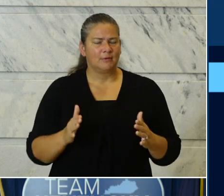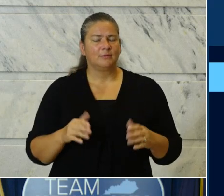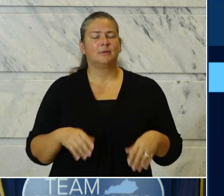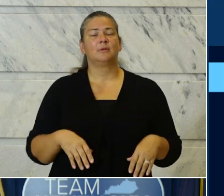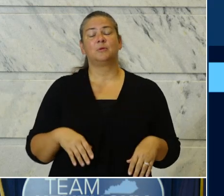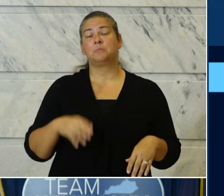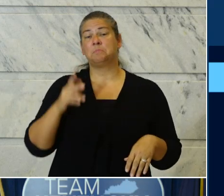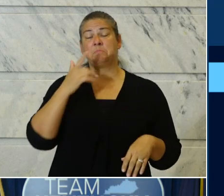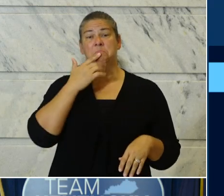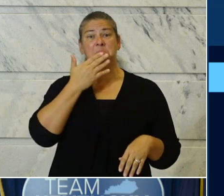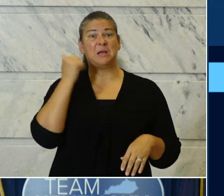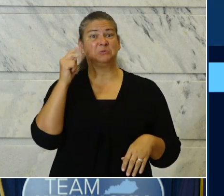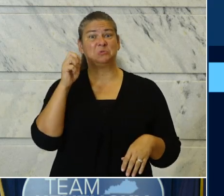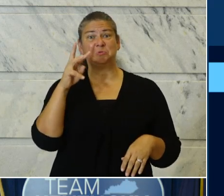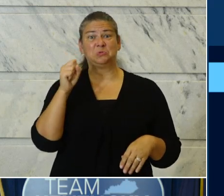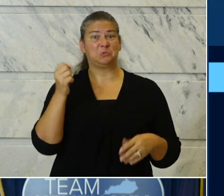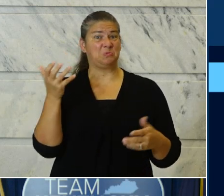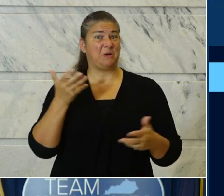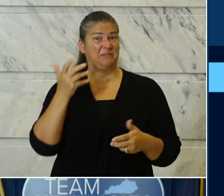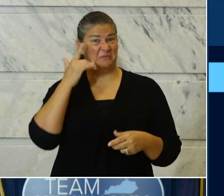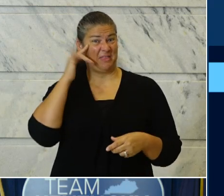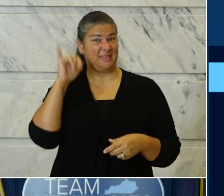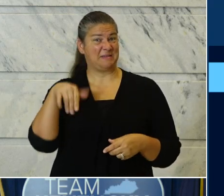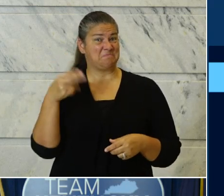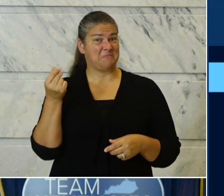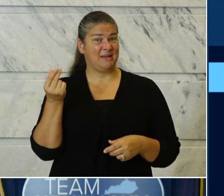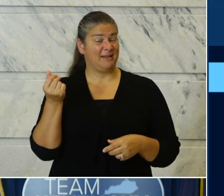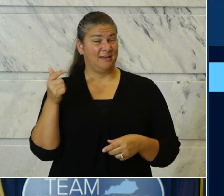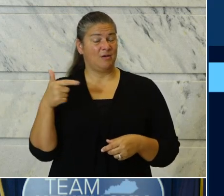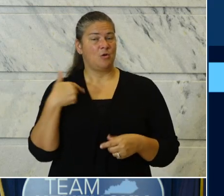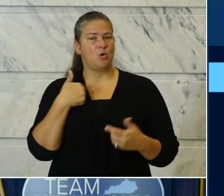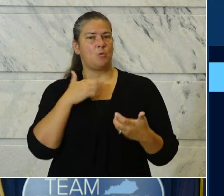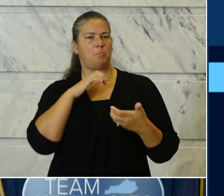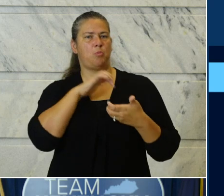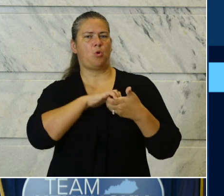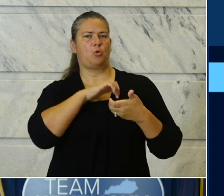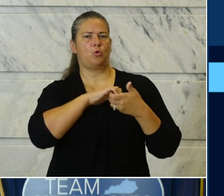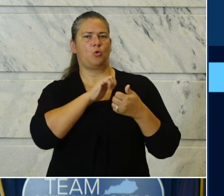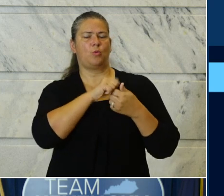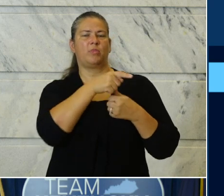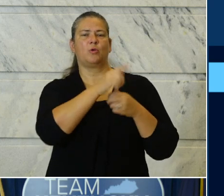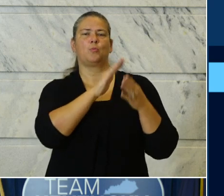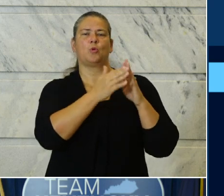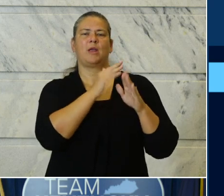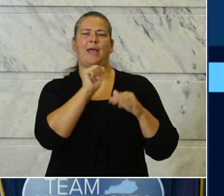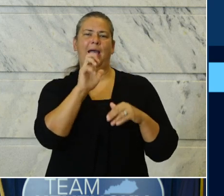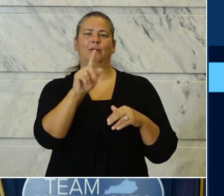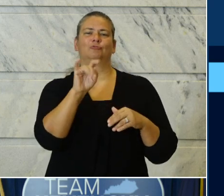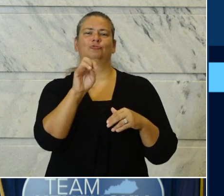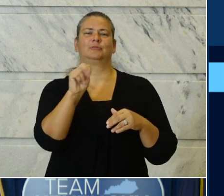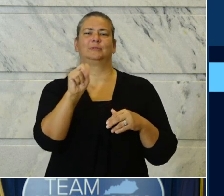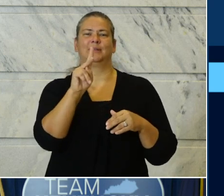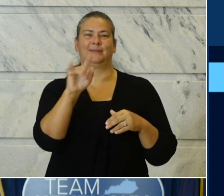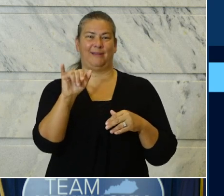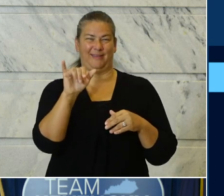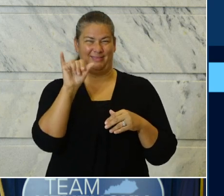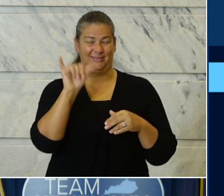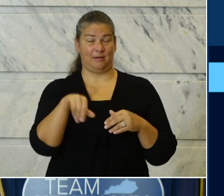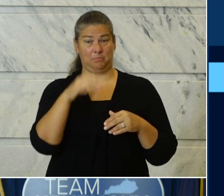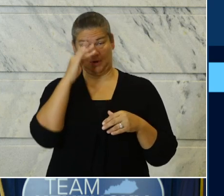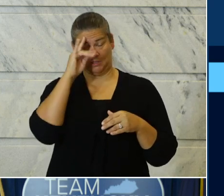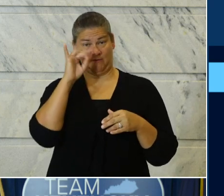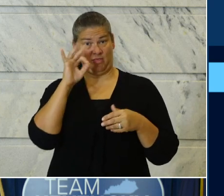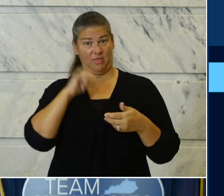news about raising these dollars is our partnership with the Community Action of Kentucky. Because of this partnership, not only are we